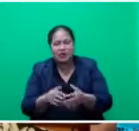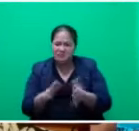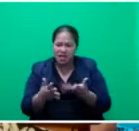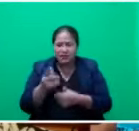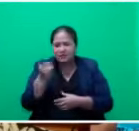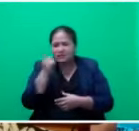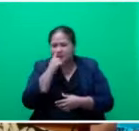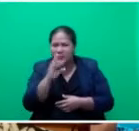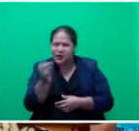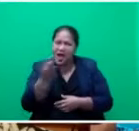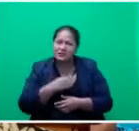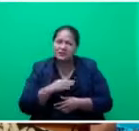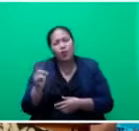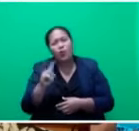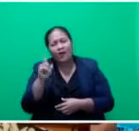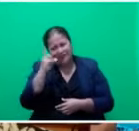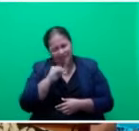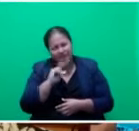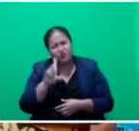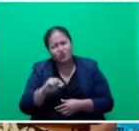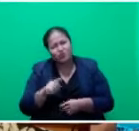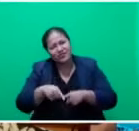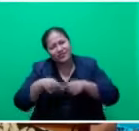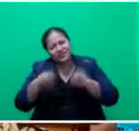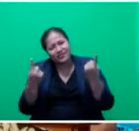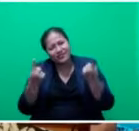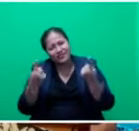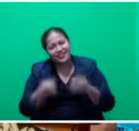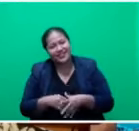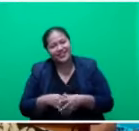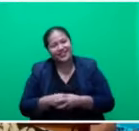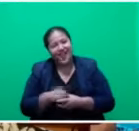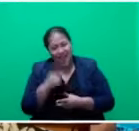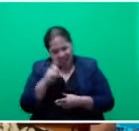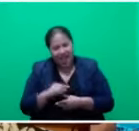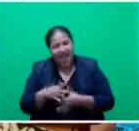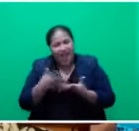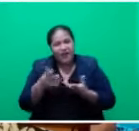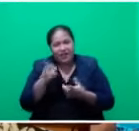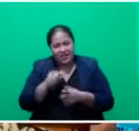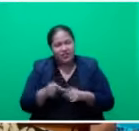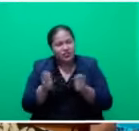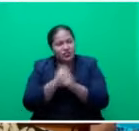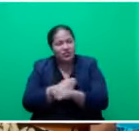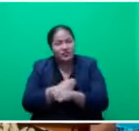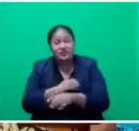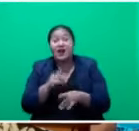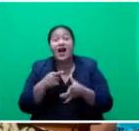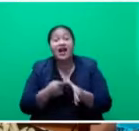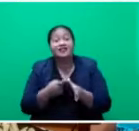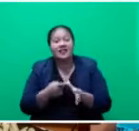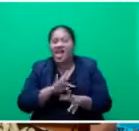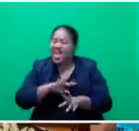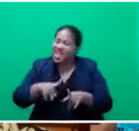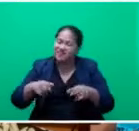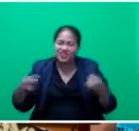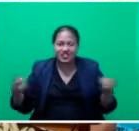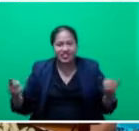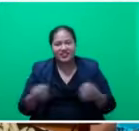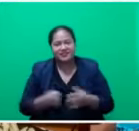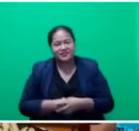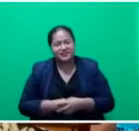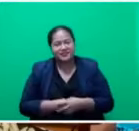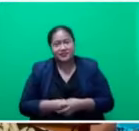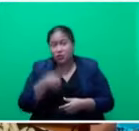would we do differently? What would we do differently? The answer is everything. Good government is